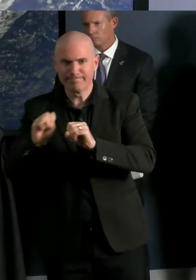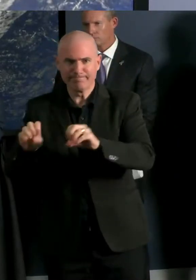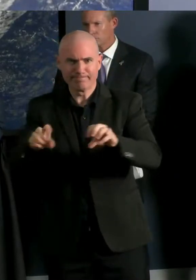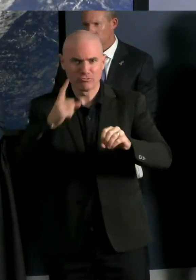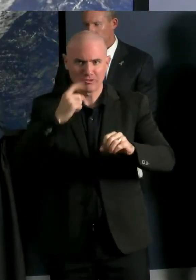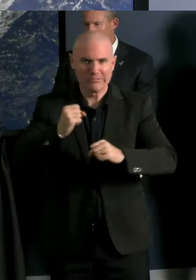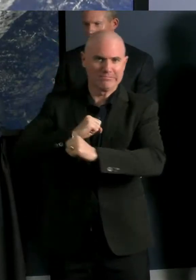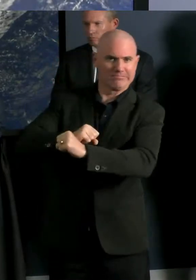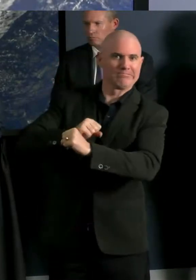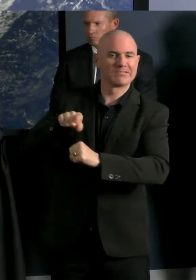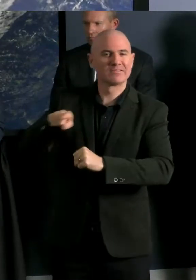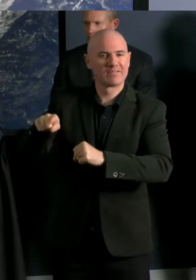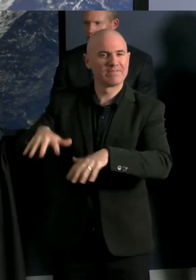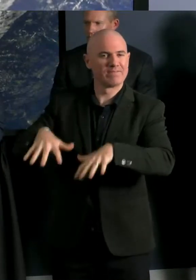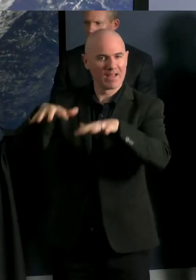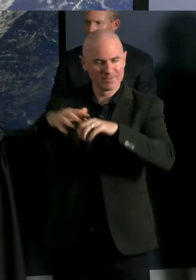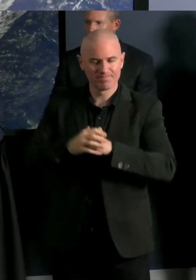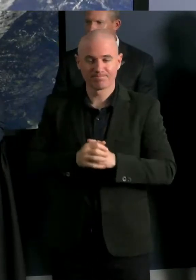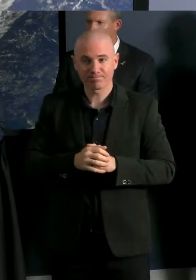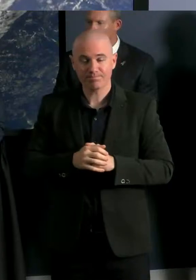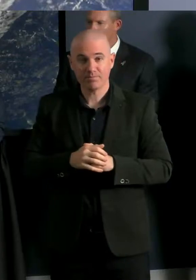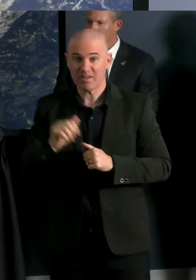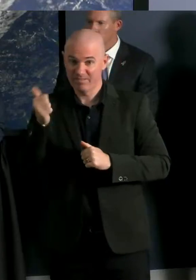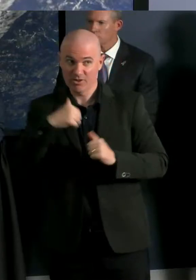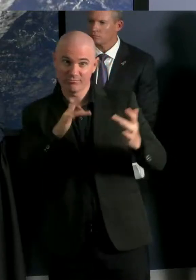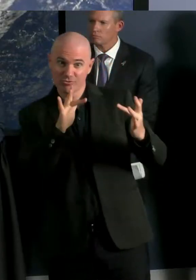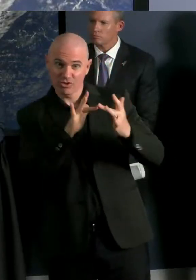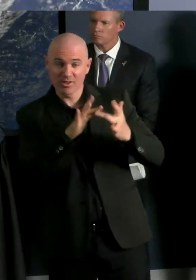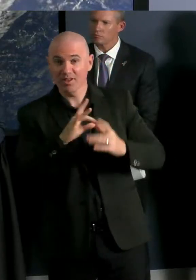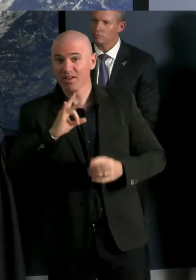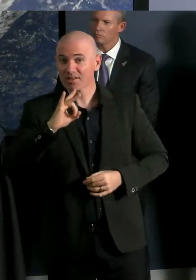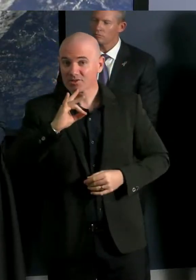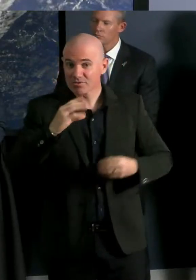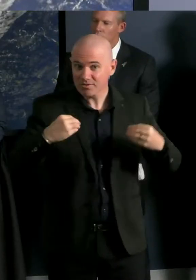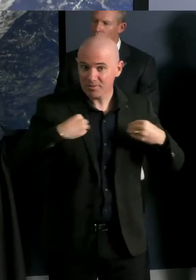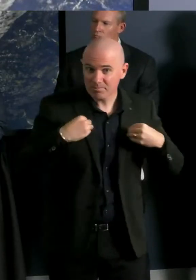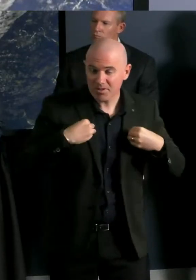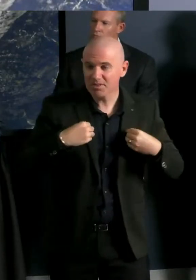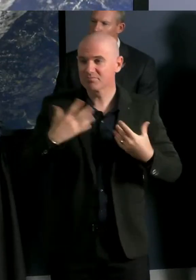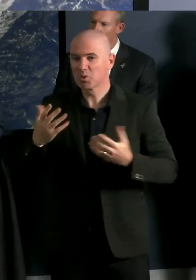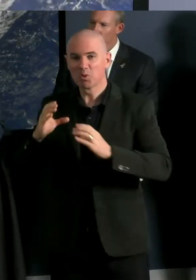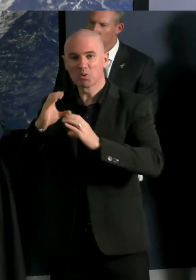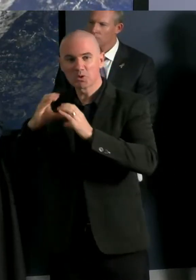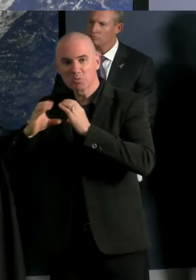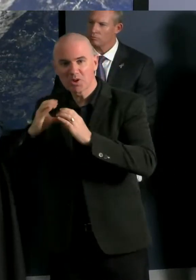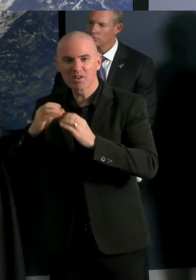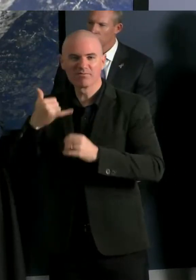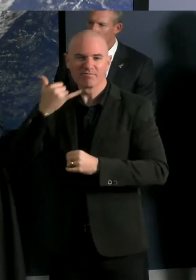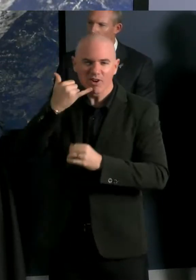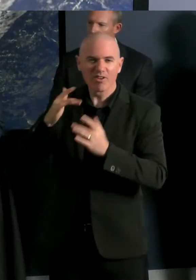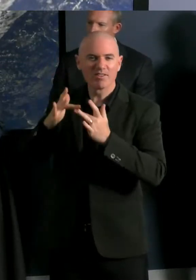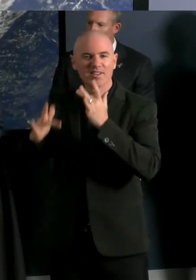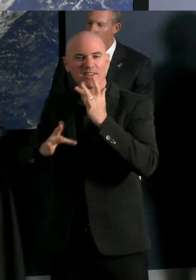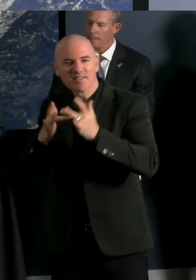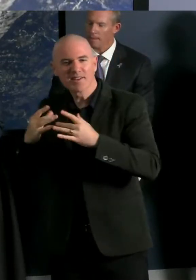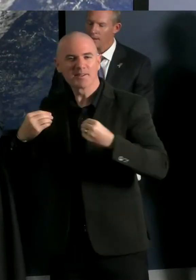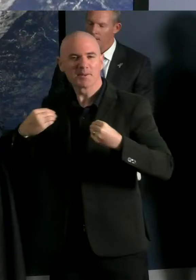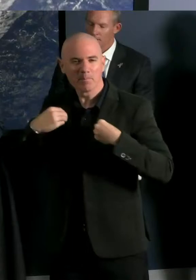engaged, including our power, our communication providers, and they are ready to respond as soon as it's safe to do